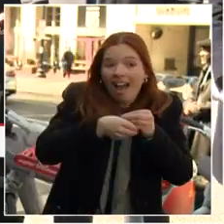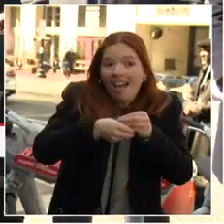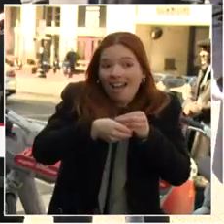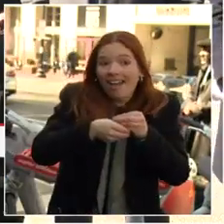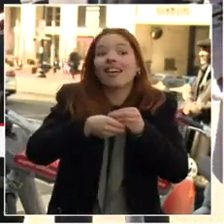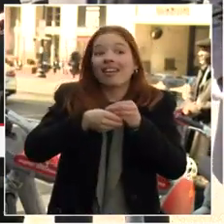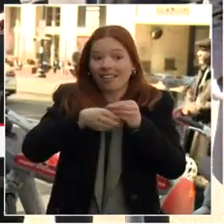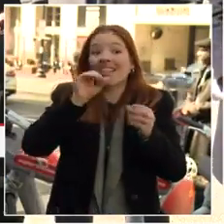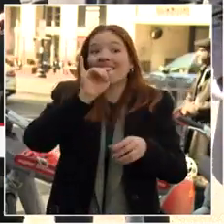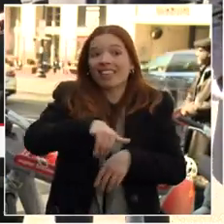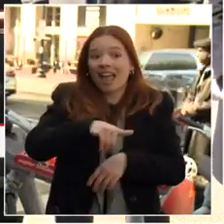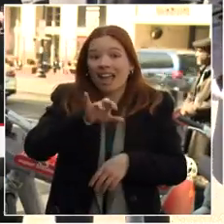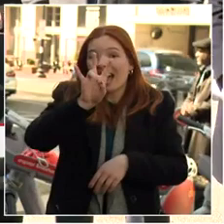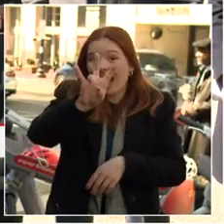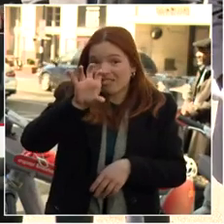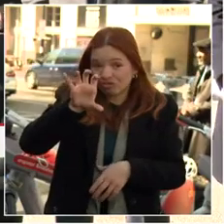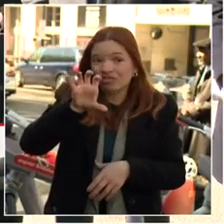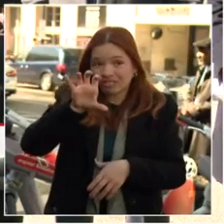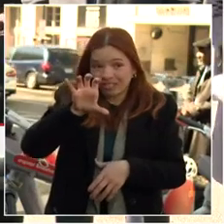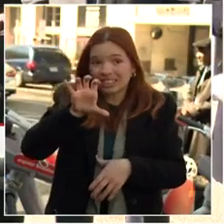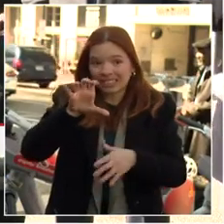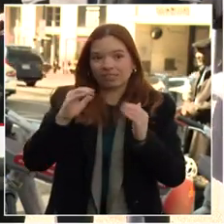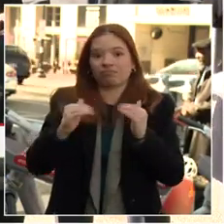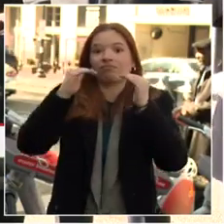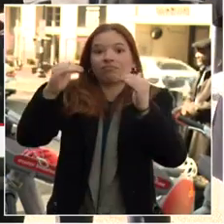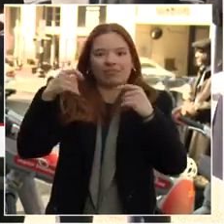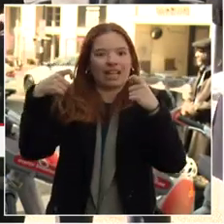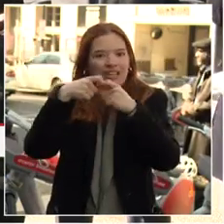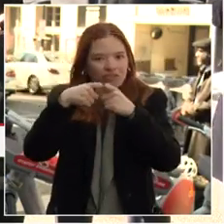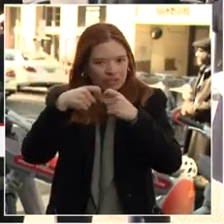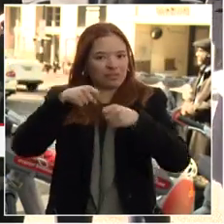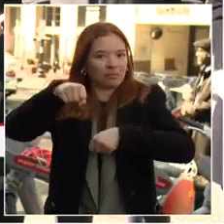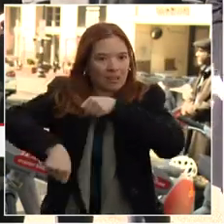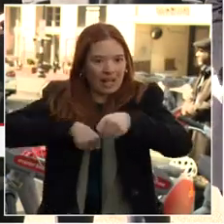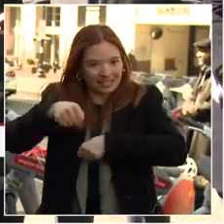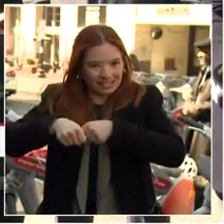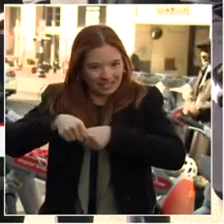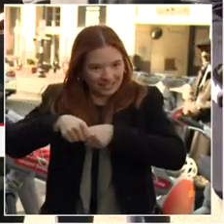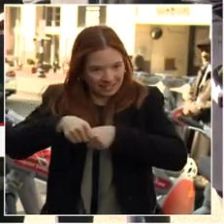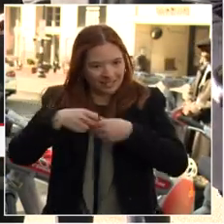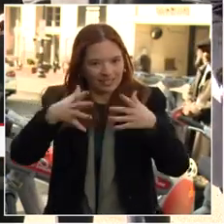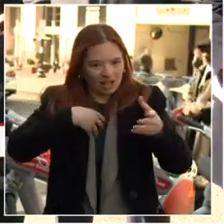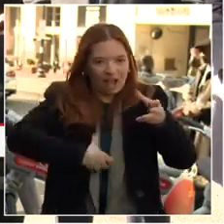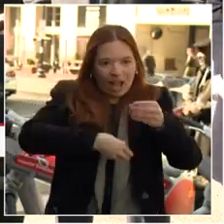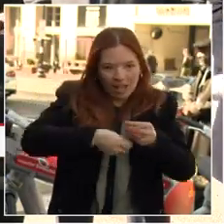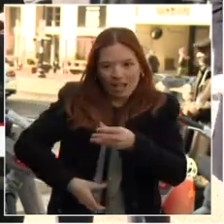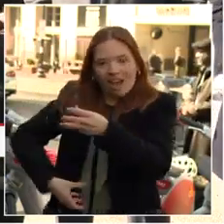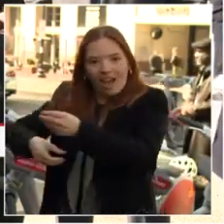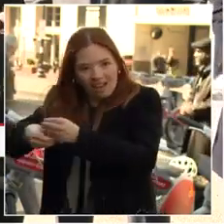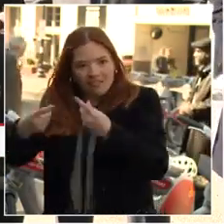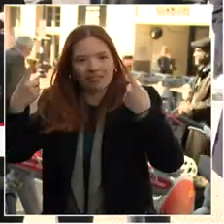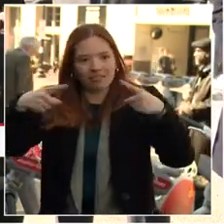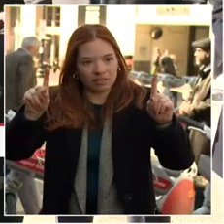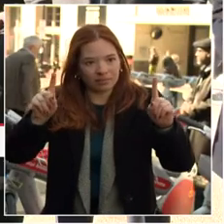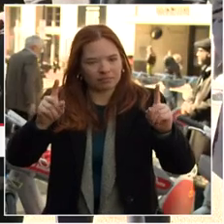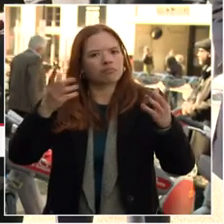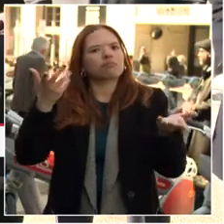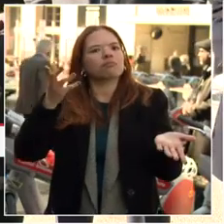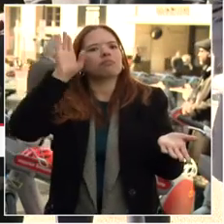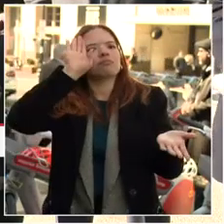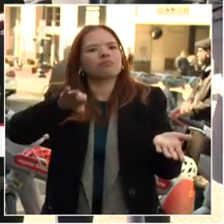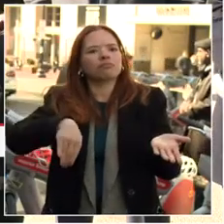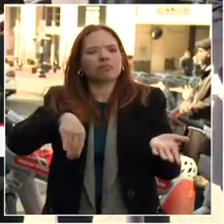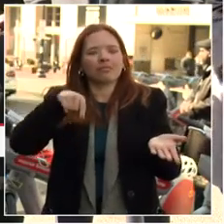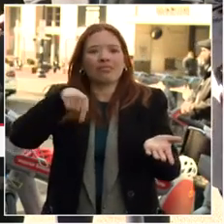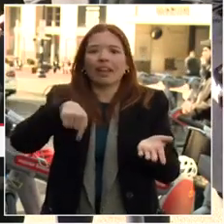700 next-gen e-bikes to the Capital Bike Share program. We know that this brings the number of